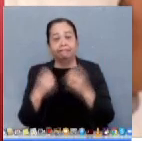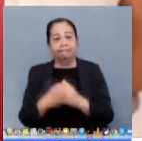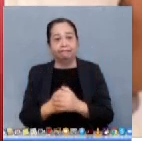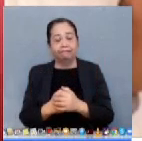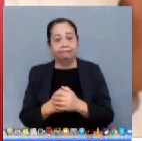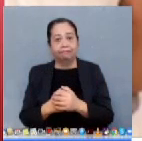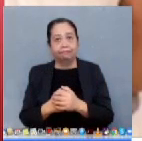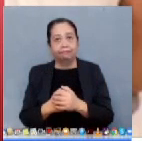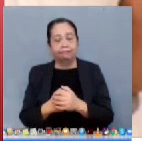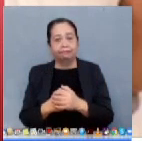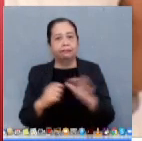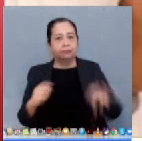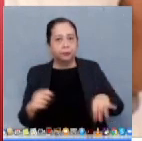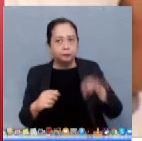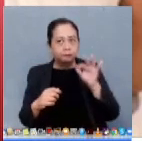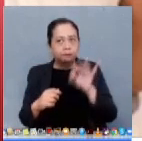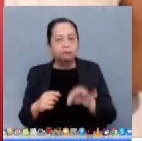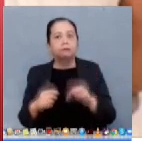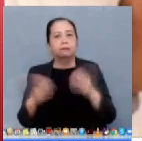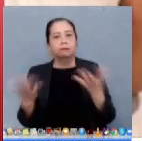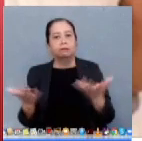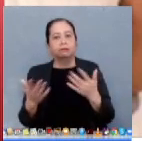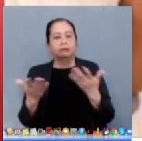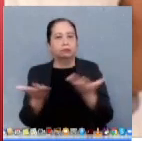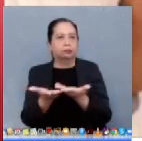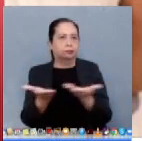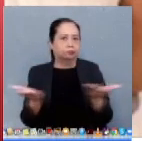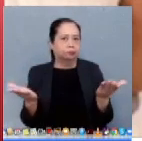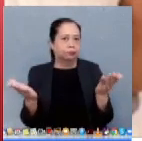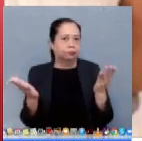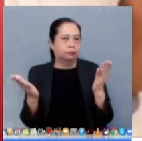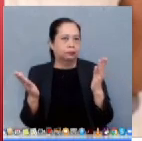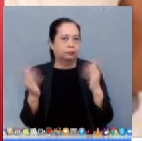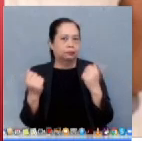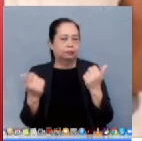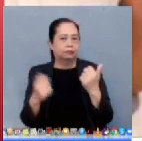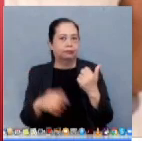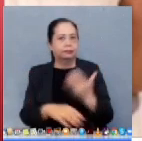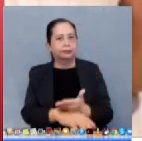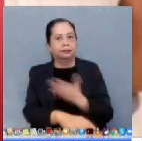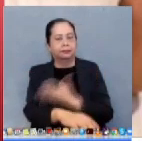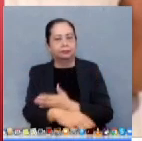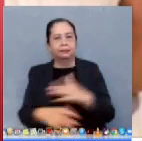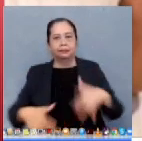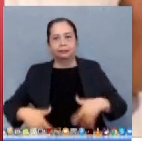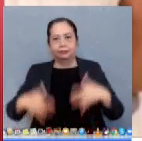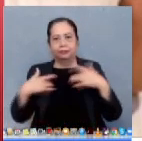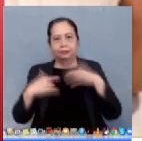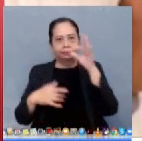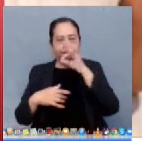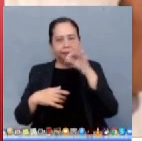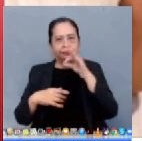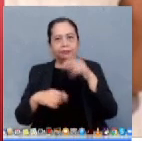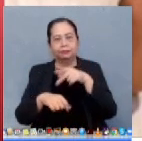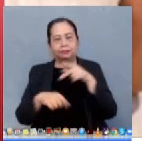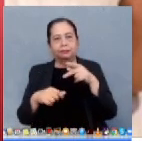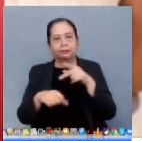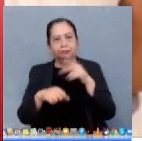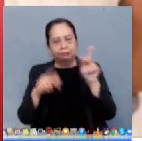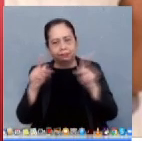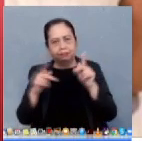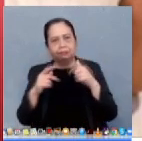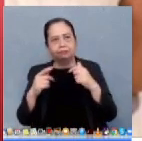contribute to the betterment of the life of the Filipinos, I accepted the challenge. I think we really need